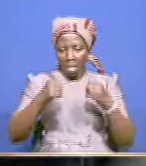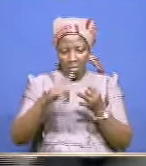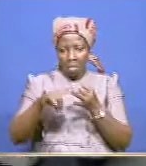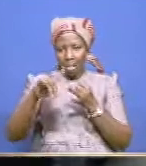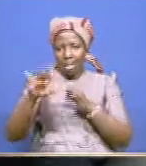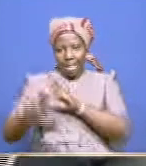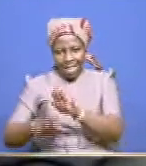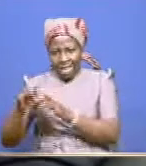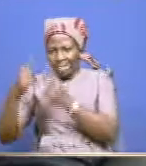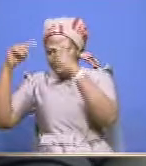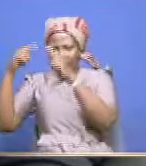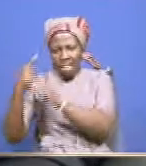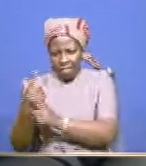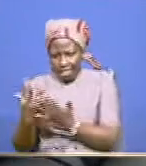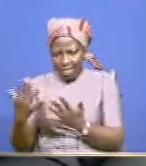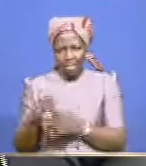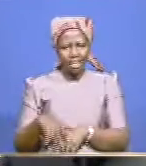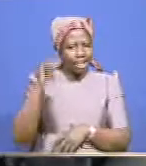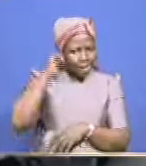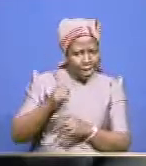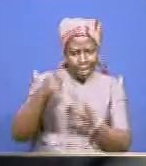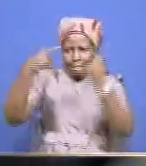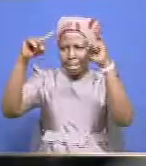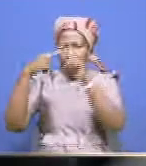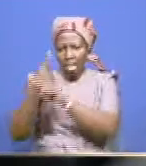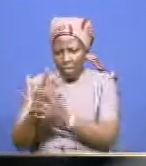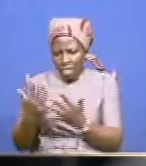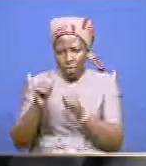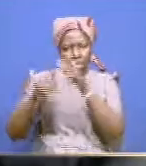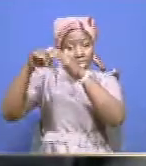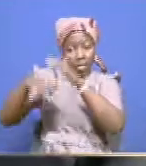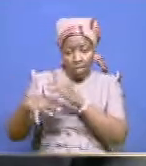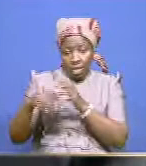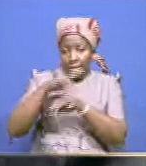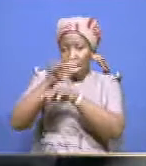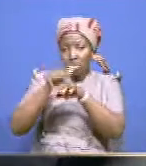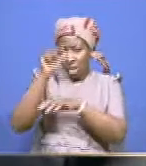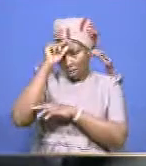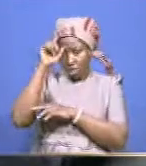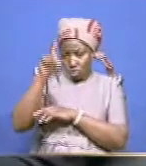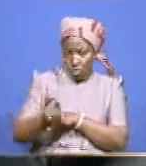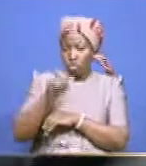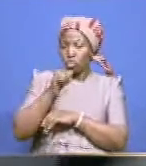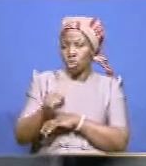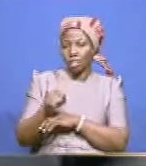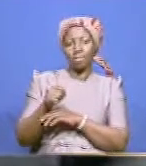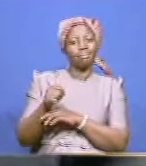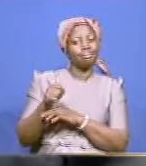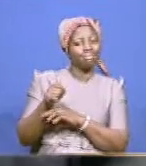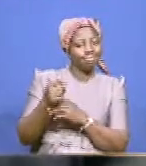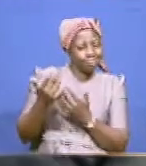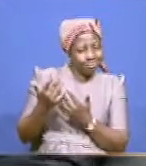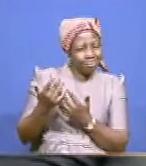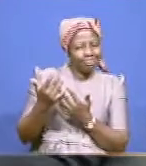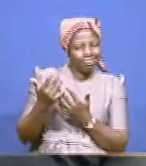in something else, or Nandi has succeeded in something else which is devolved, the national government ought not to salivate over it and